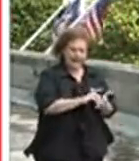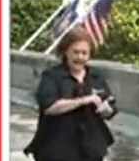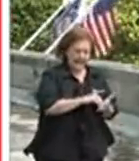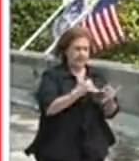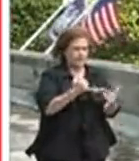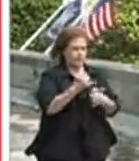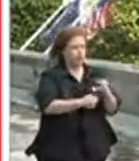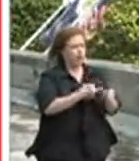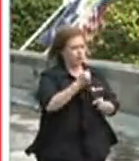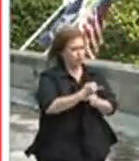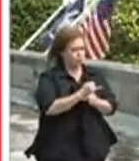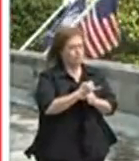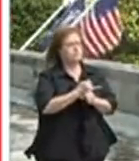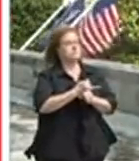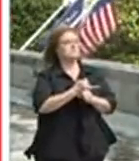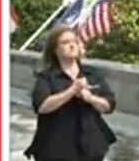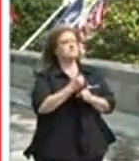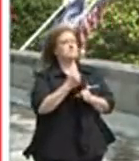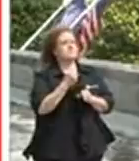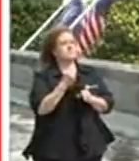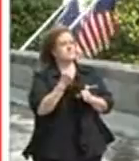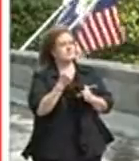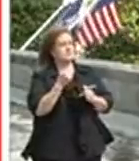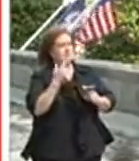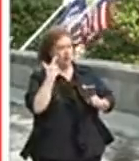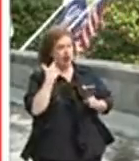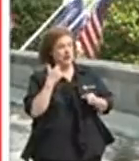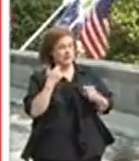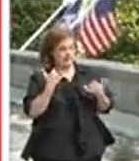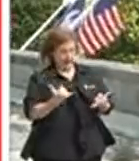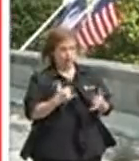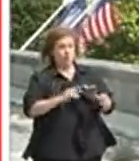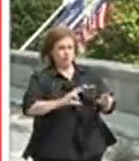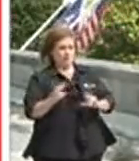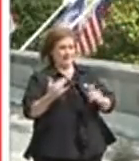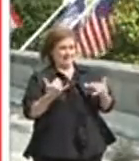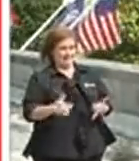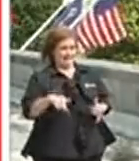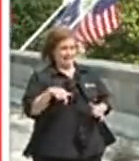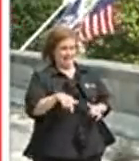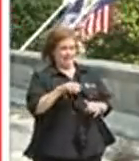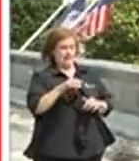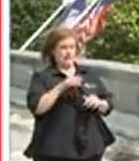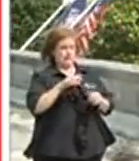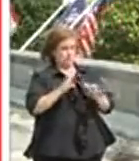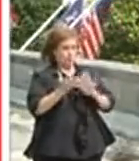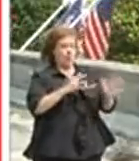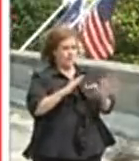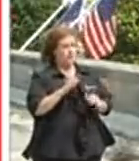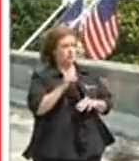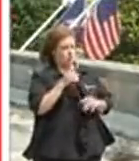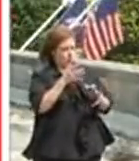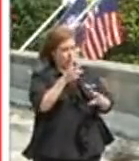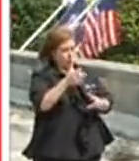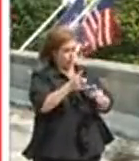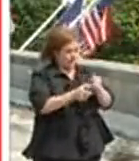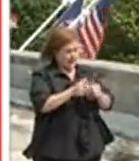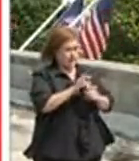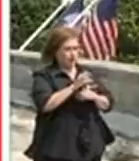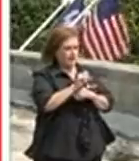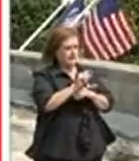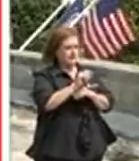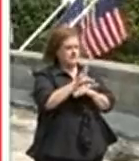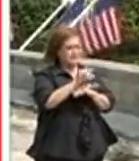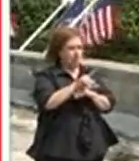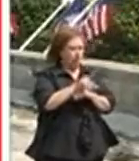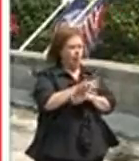this season, but particularly this storm. So we're asking residents to text Cristobal